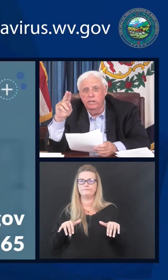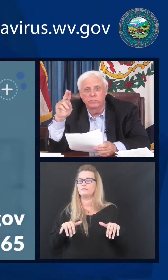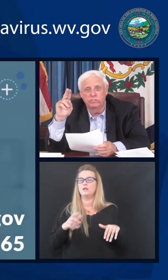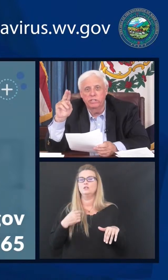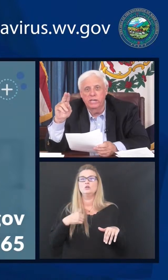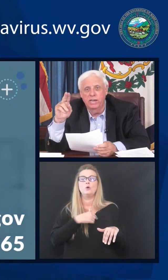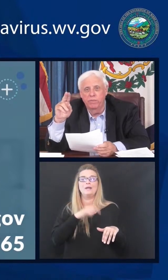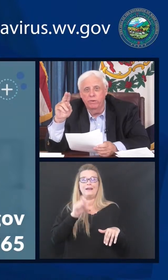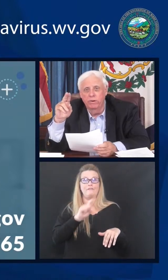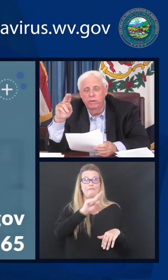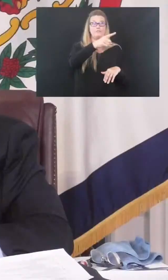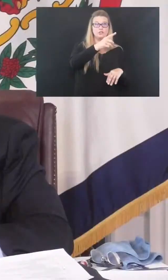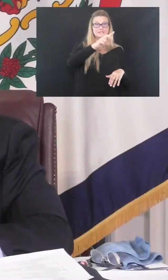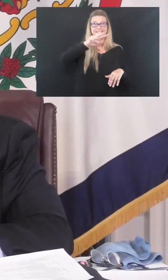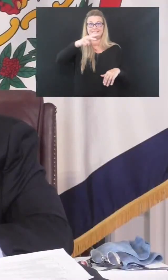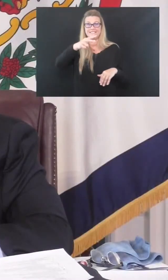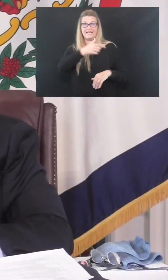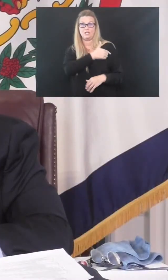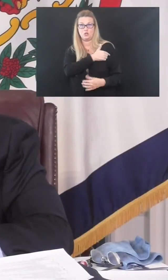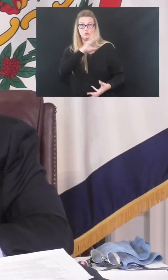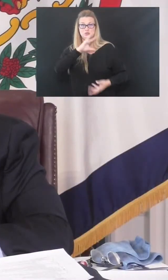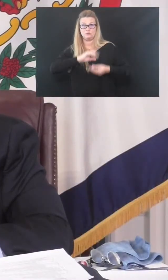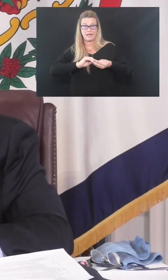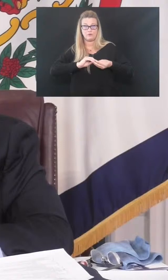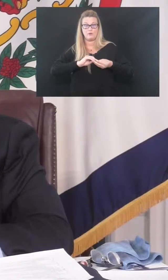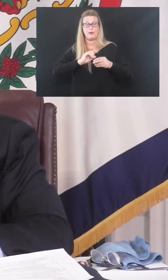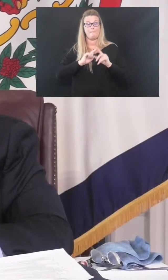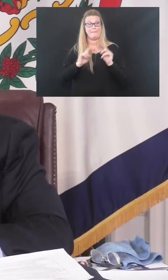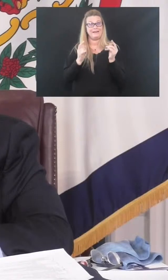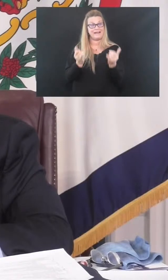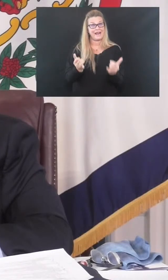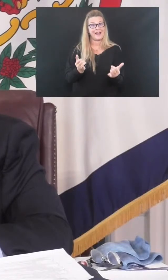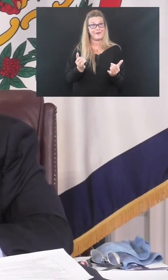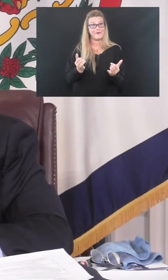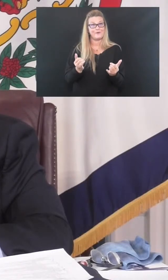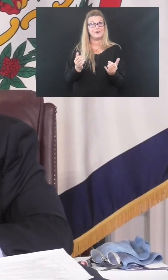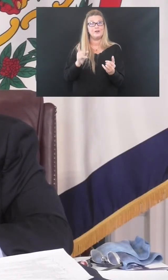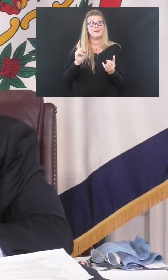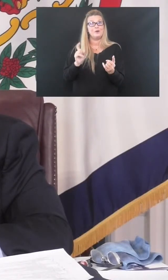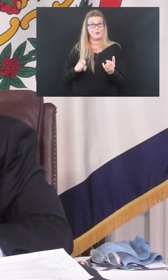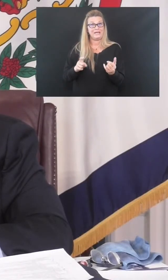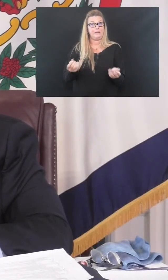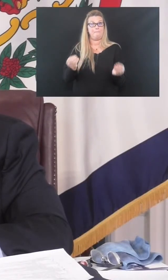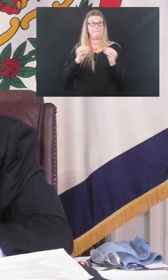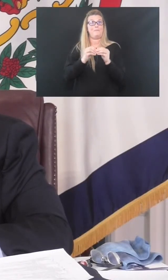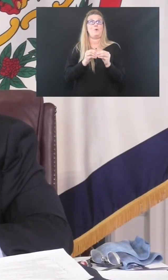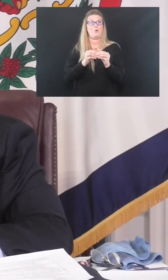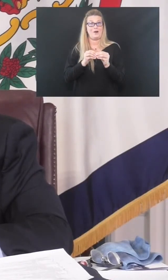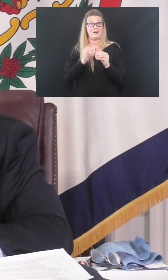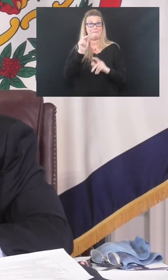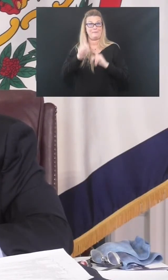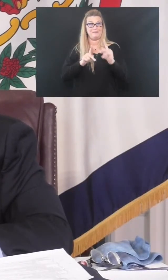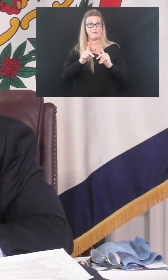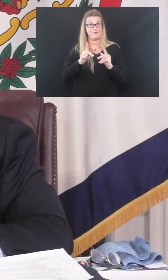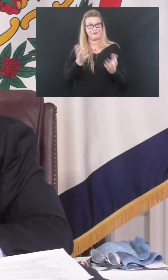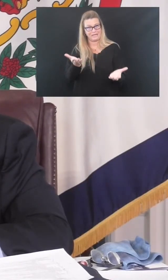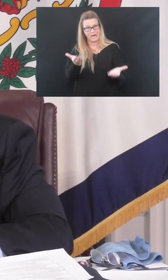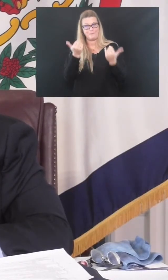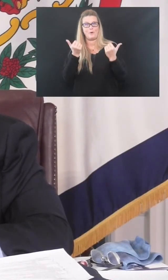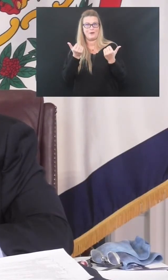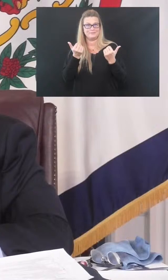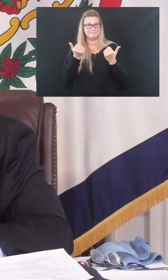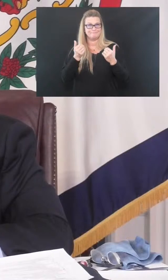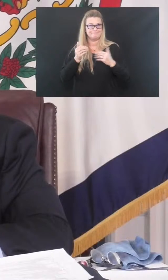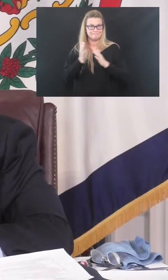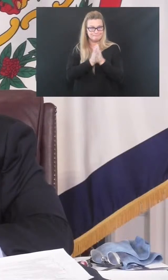second doses together. But now, to get over the wall, we got to make a move. We got to